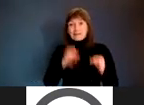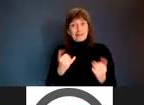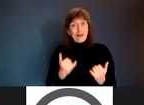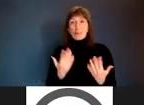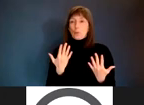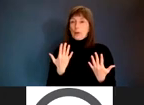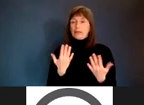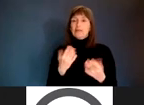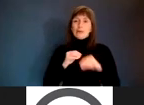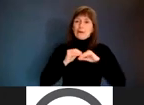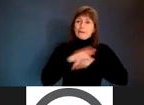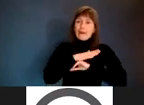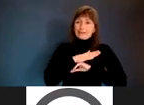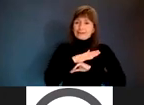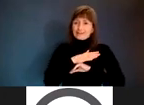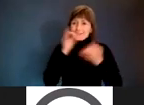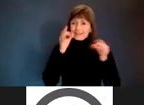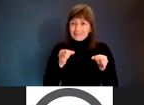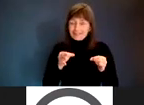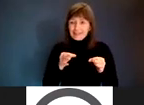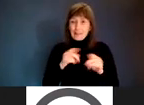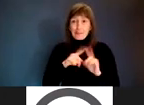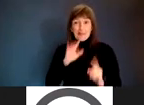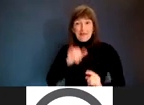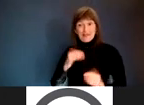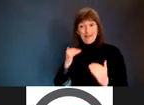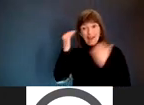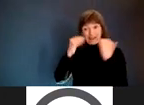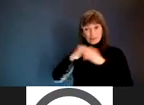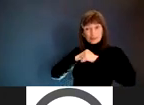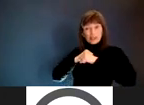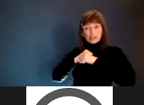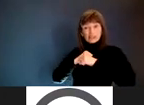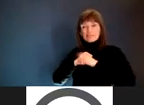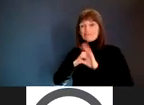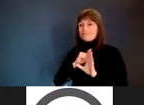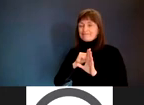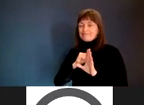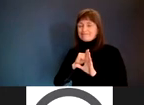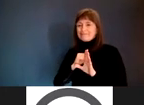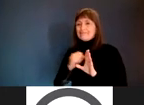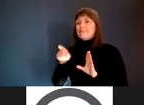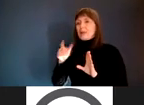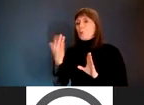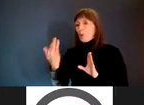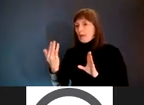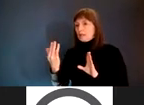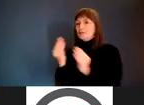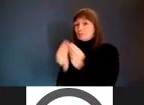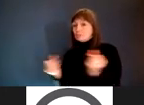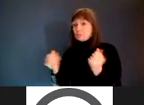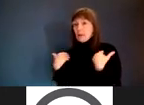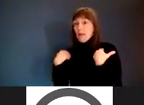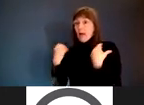person's capacity. And in adult protection, these factors, we always say, should be resolved to the best of our ability before proceeding with